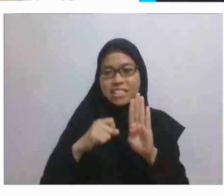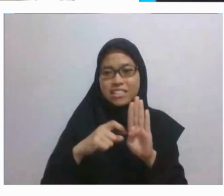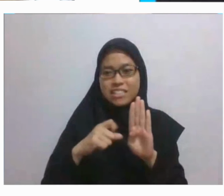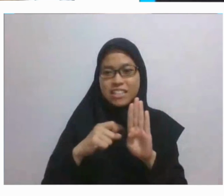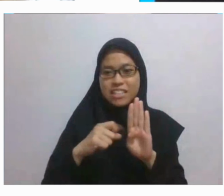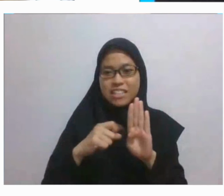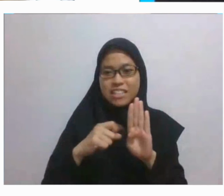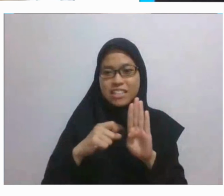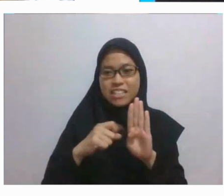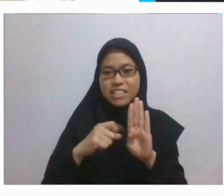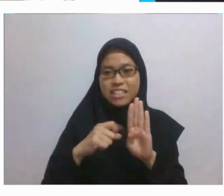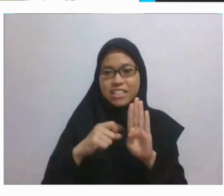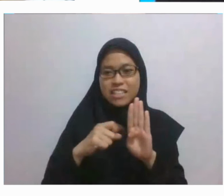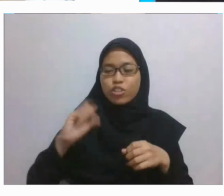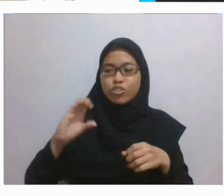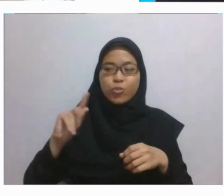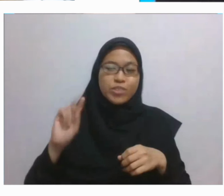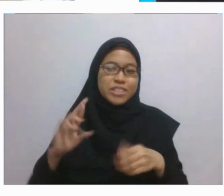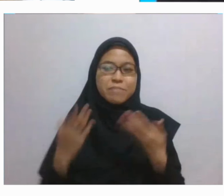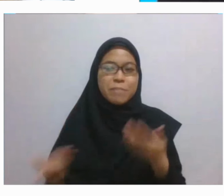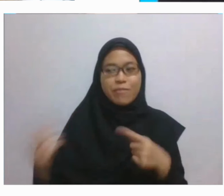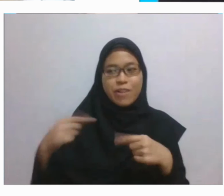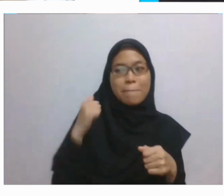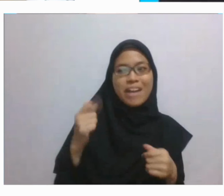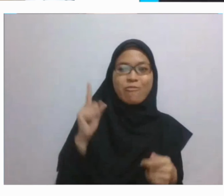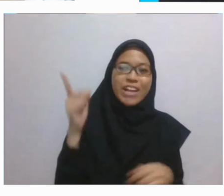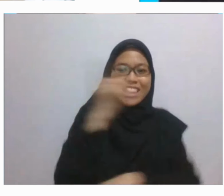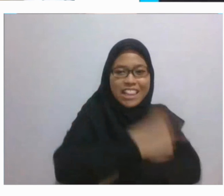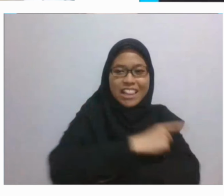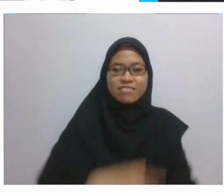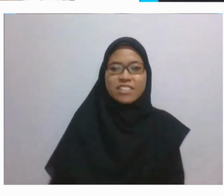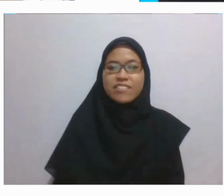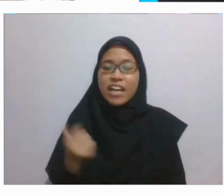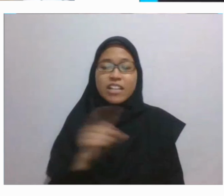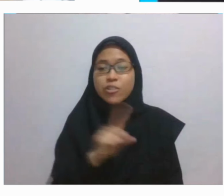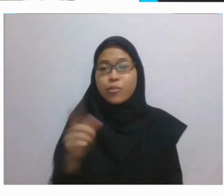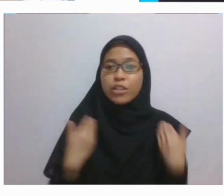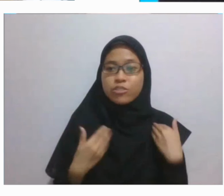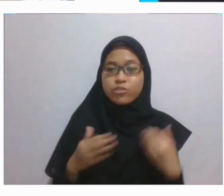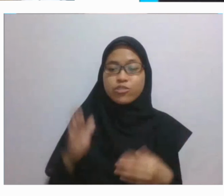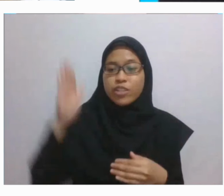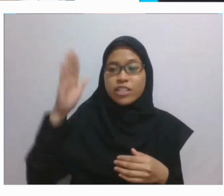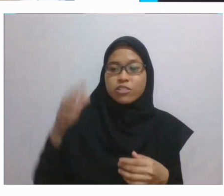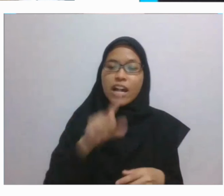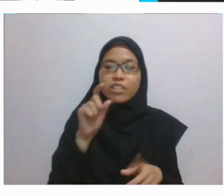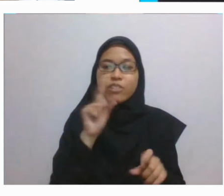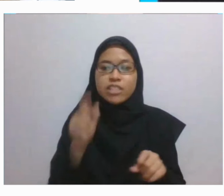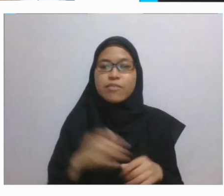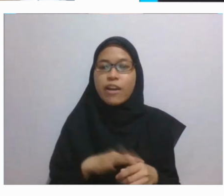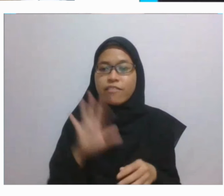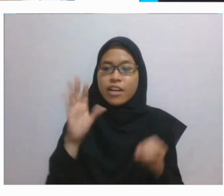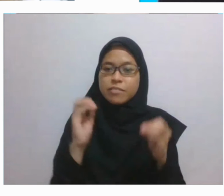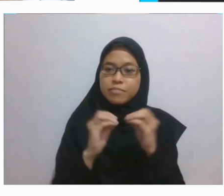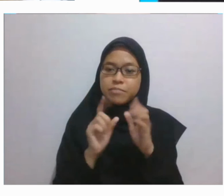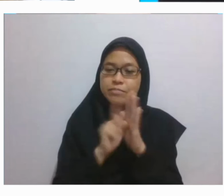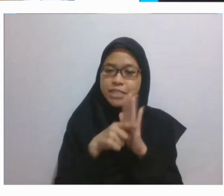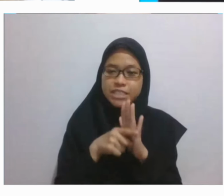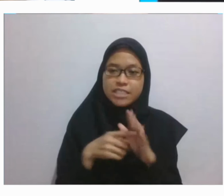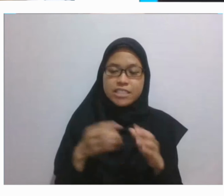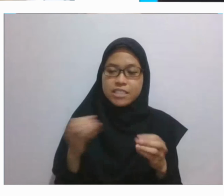questions, so if anybody would like to raise their hand and ask a question, you know, you're more than welcome to just use the raise the hand function if you're familiar